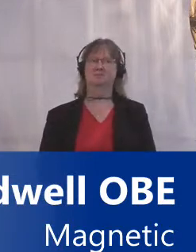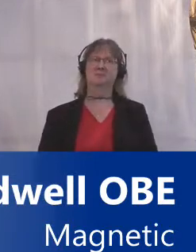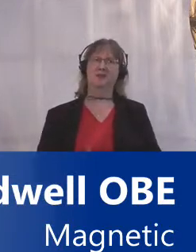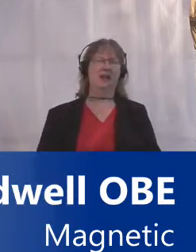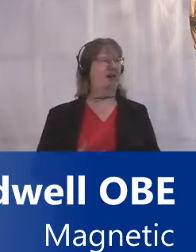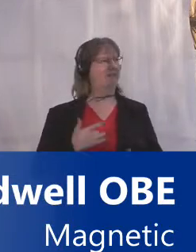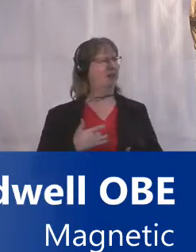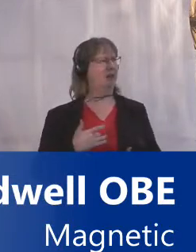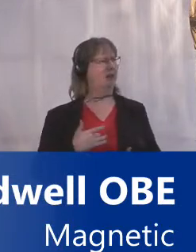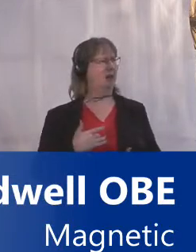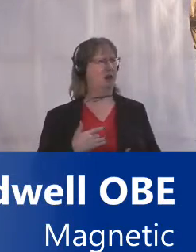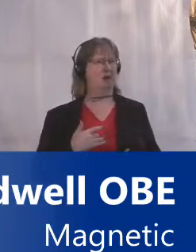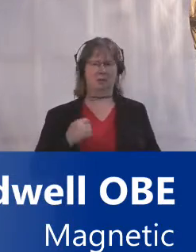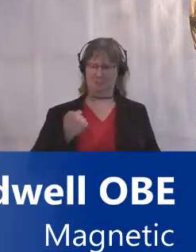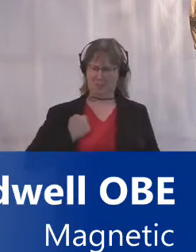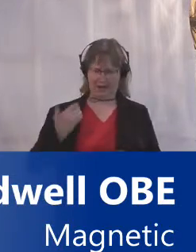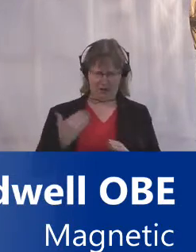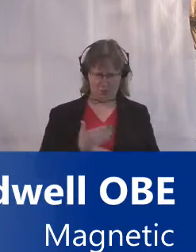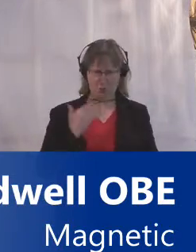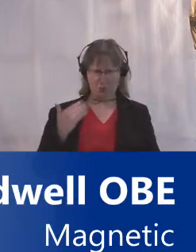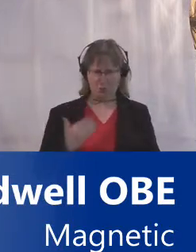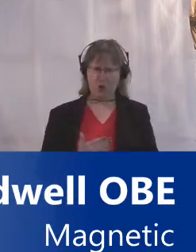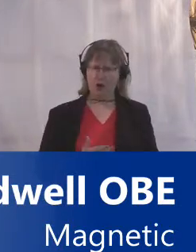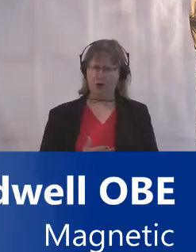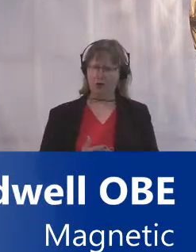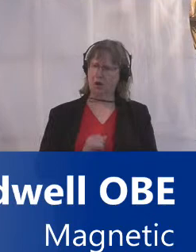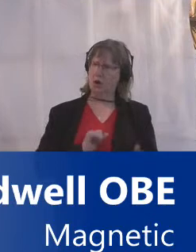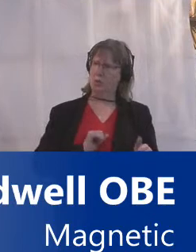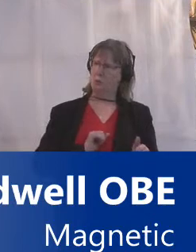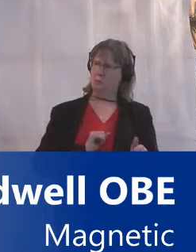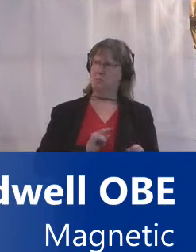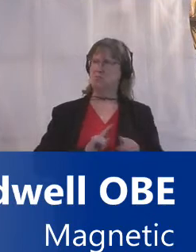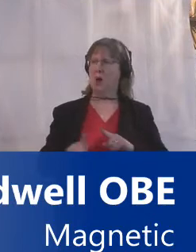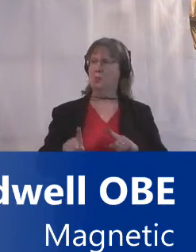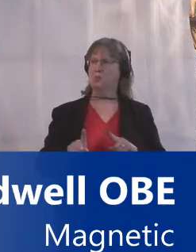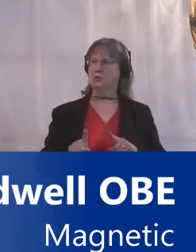accidentally spent most of her career in entirely male-dominated industries, which it